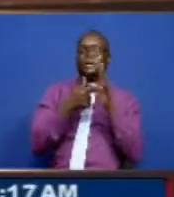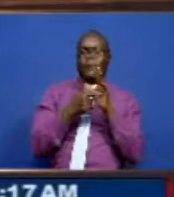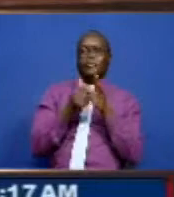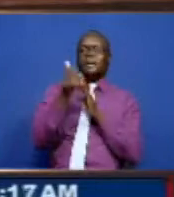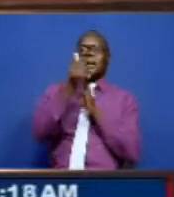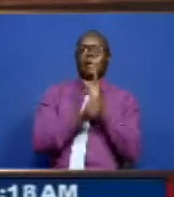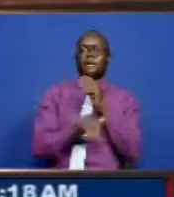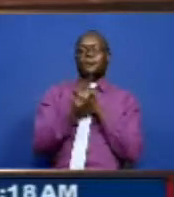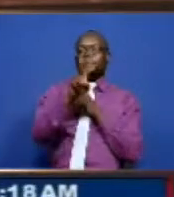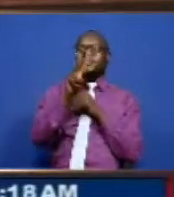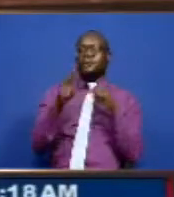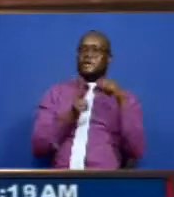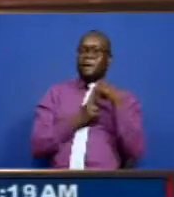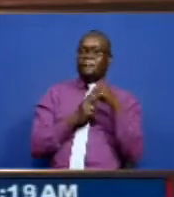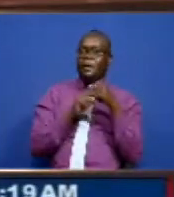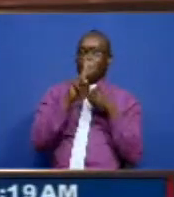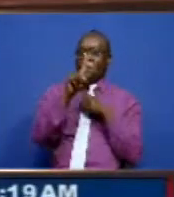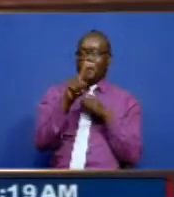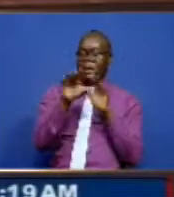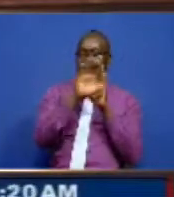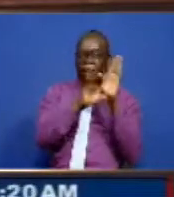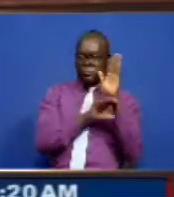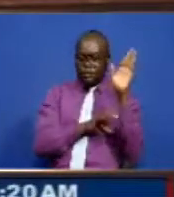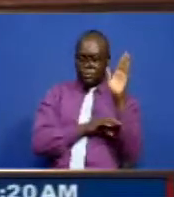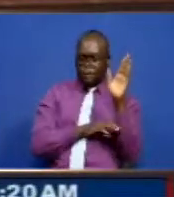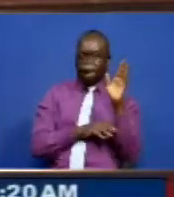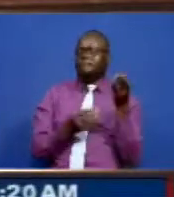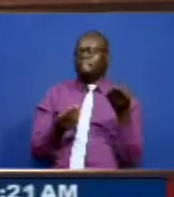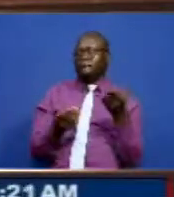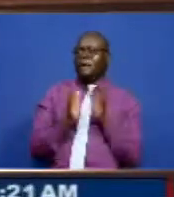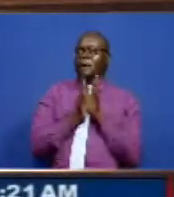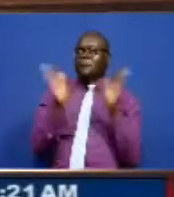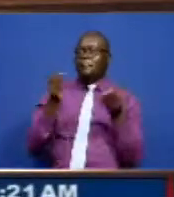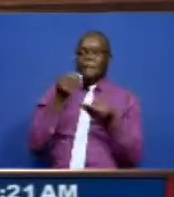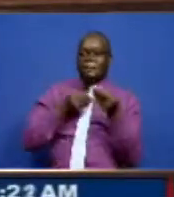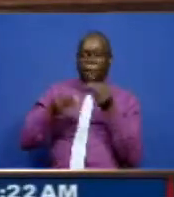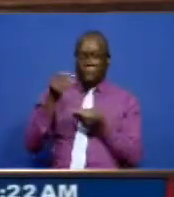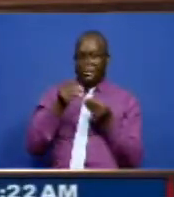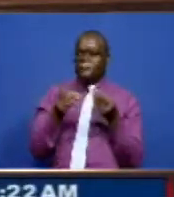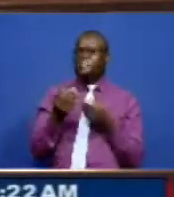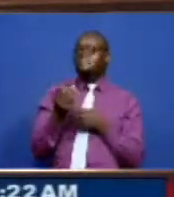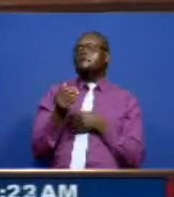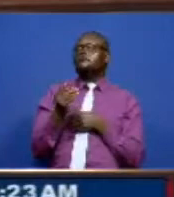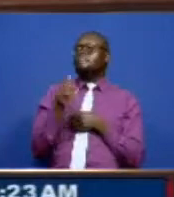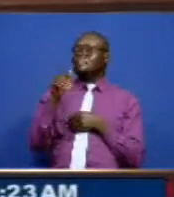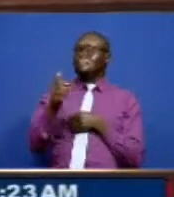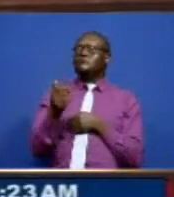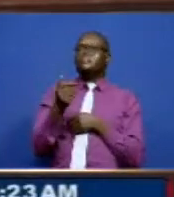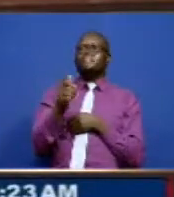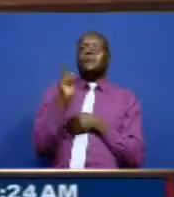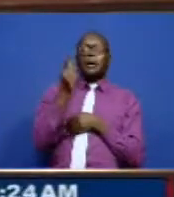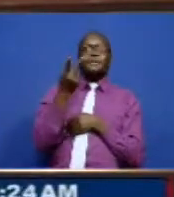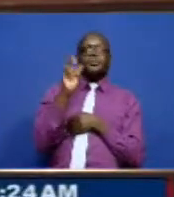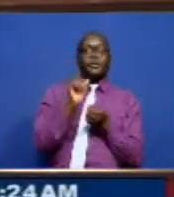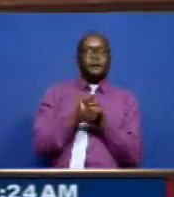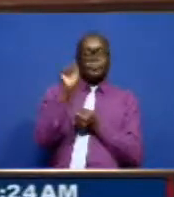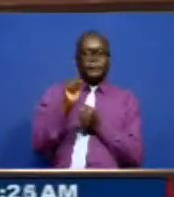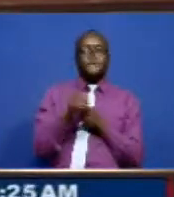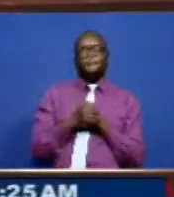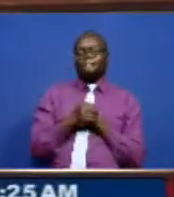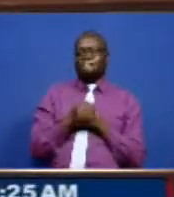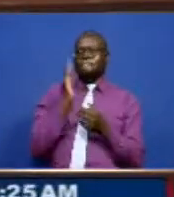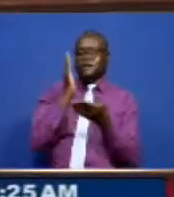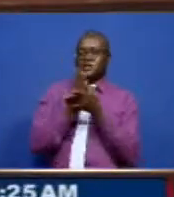Article 227(1) of the Constitution. Whereas the Public Procurement and Asset Disposal Act 2015